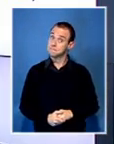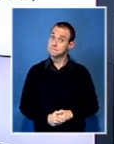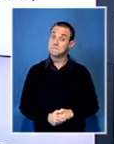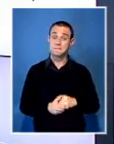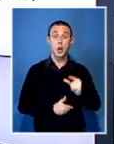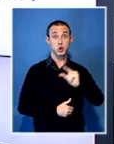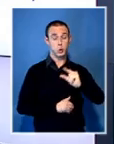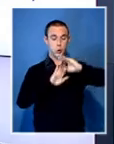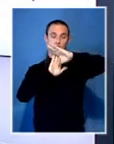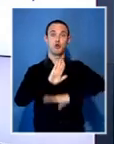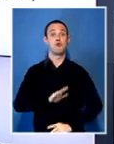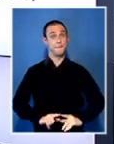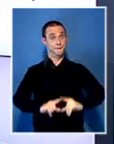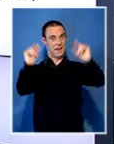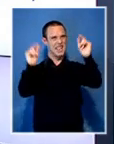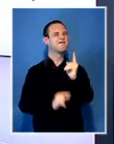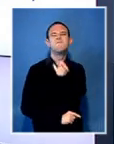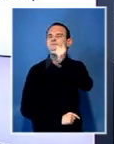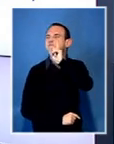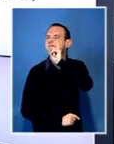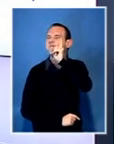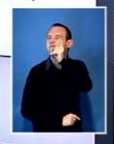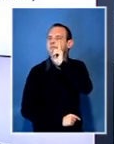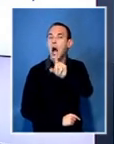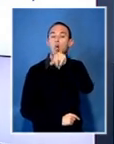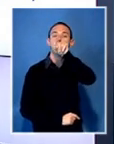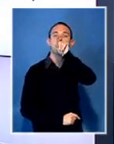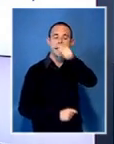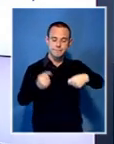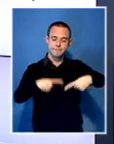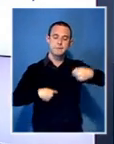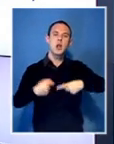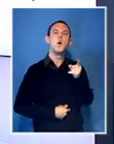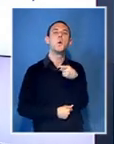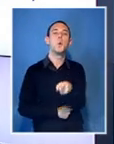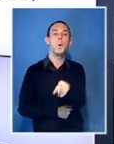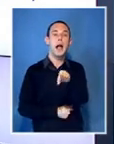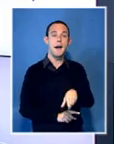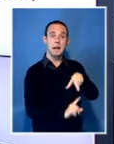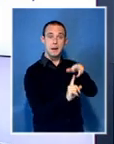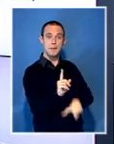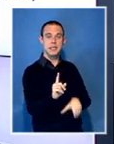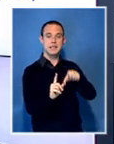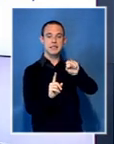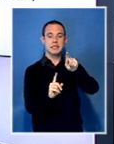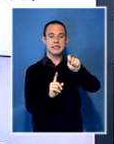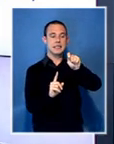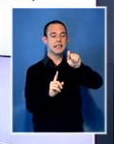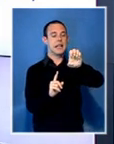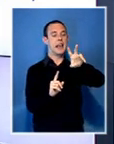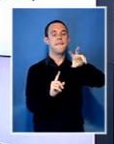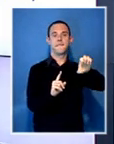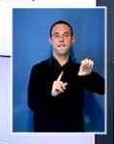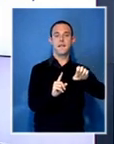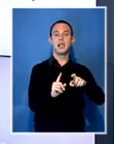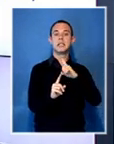We've come to the end of the show, but before we go, let's take a quick look at a few of your tweets. This one coming from Steve, #PW. He